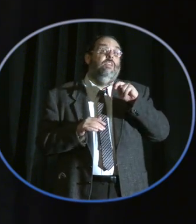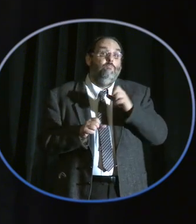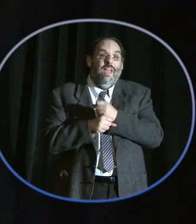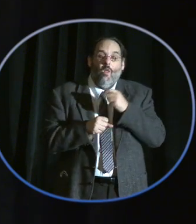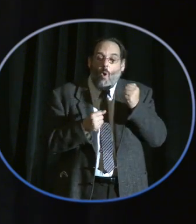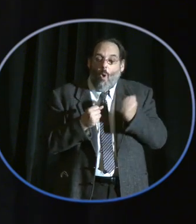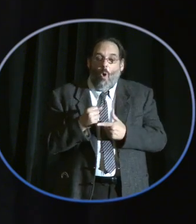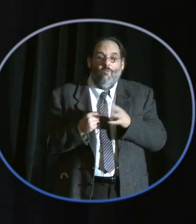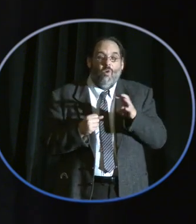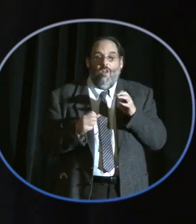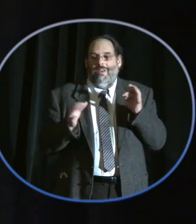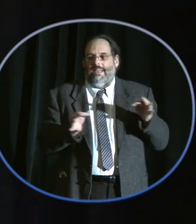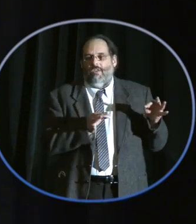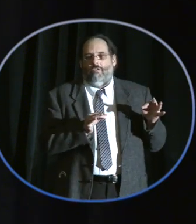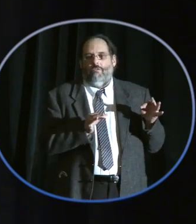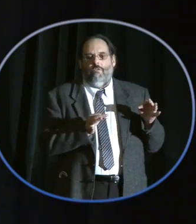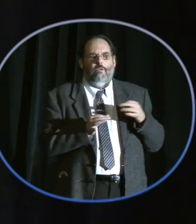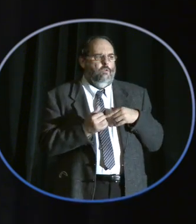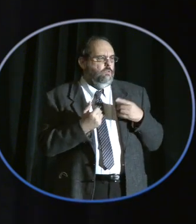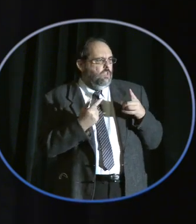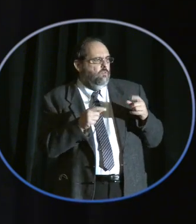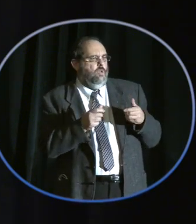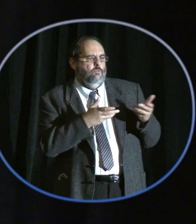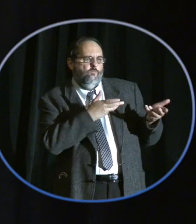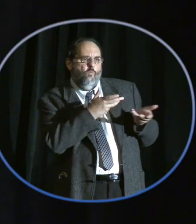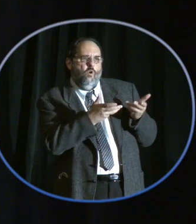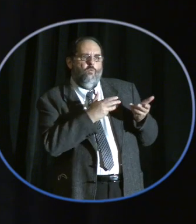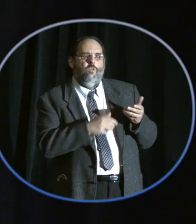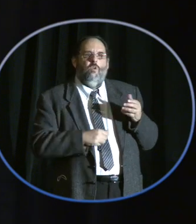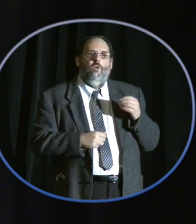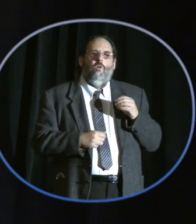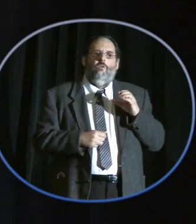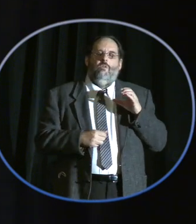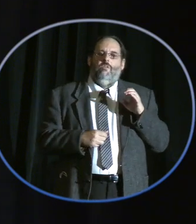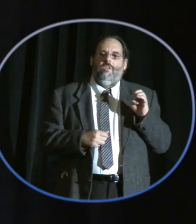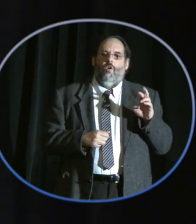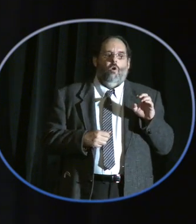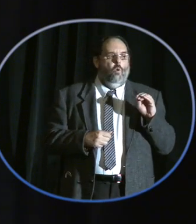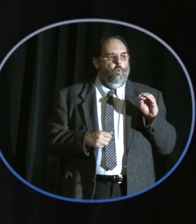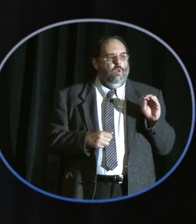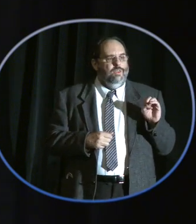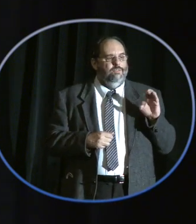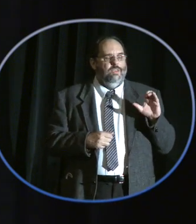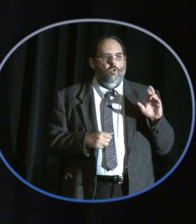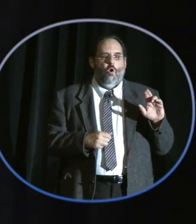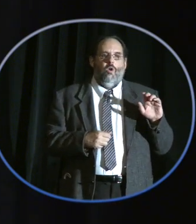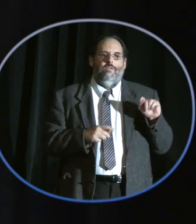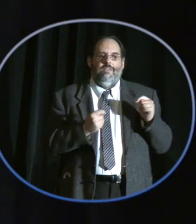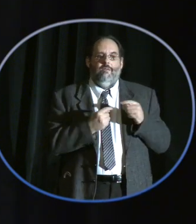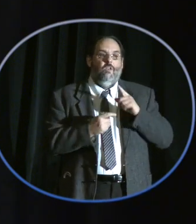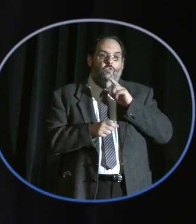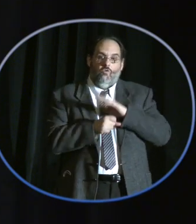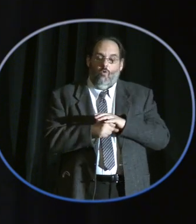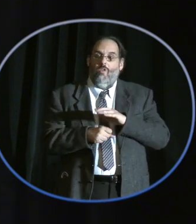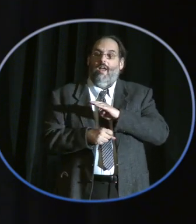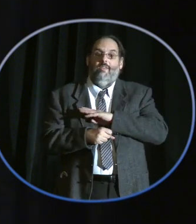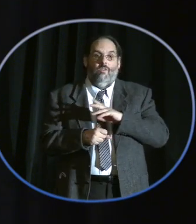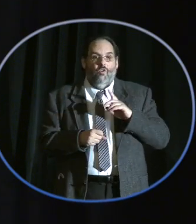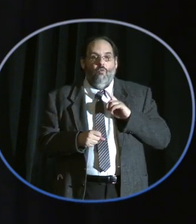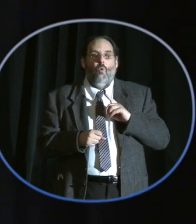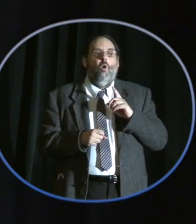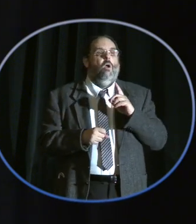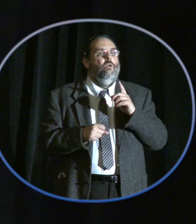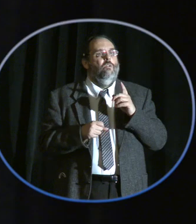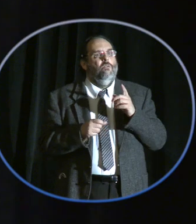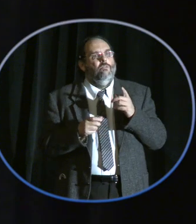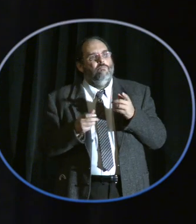we have successfully been able to work with OACR's team to make sure that those folks are getting their complaints handled in the